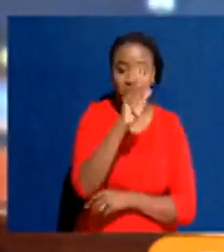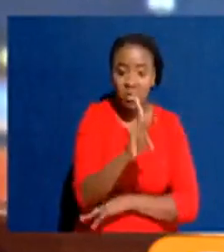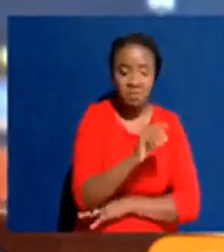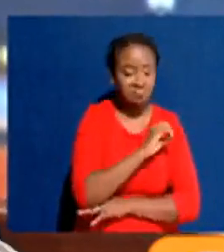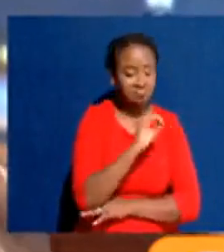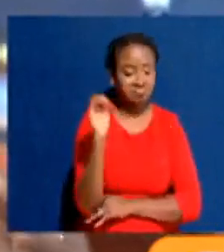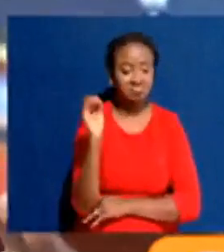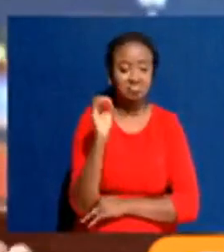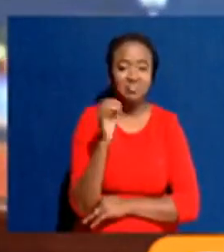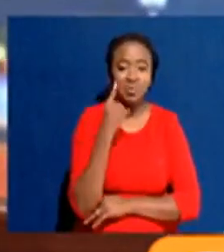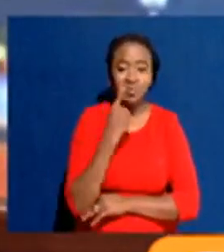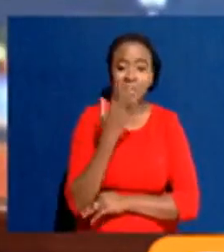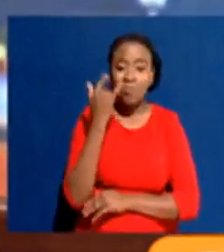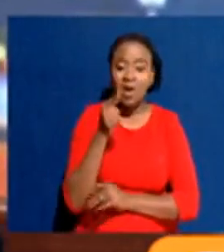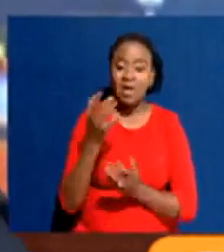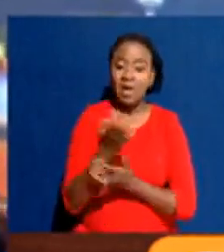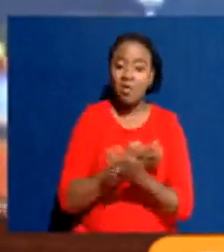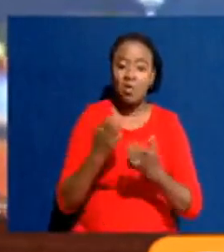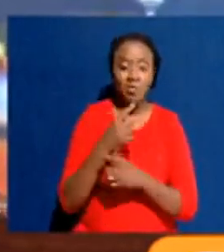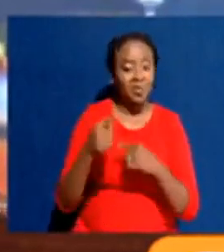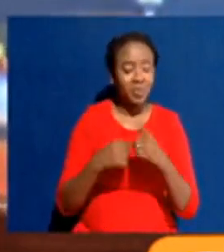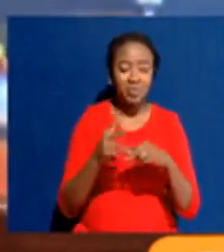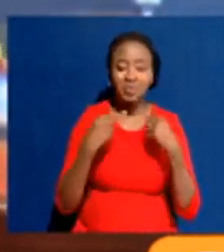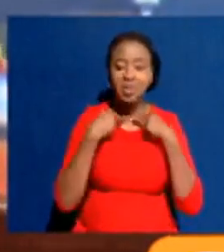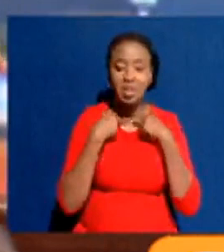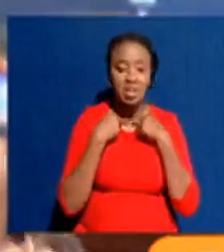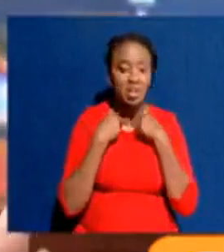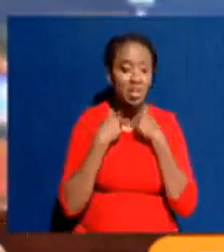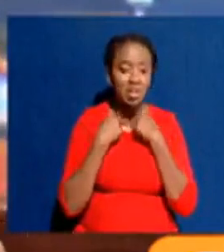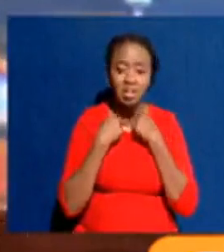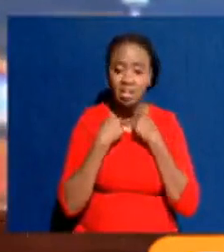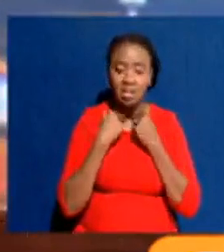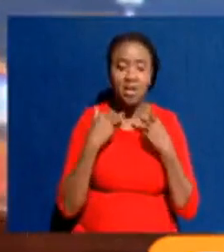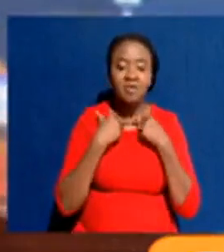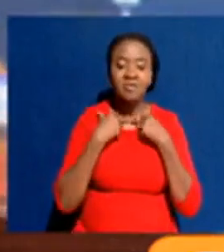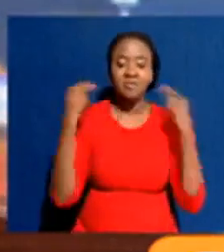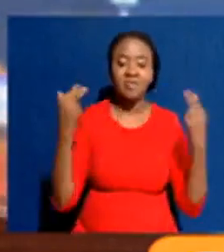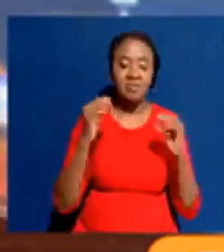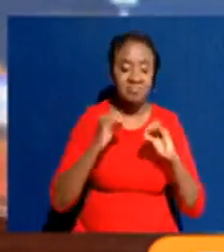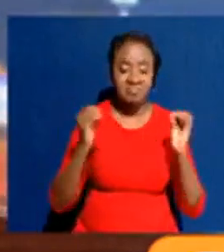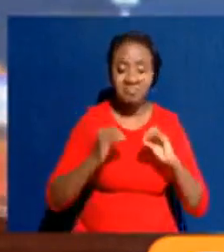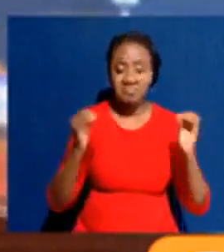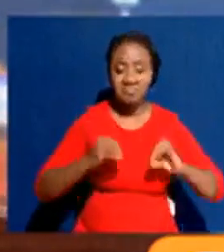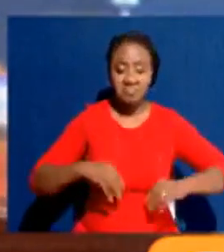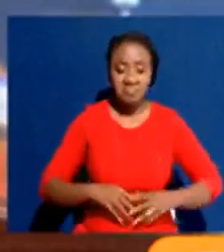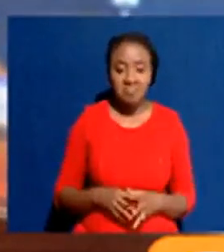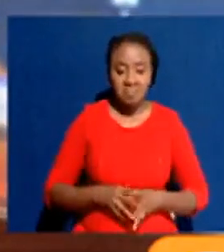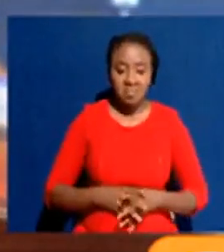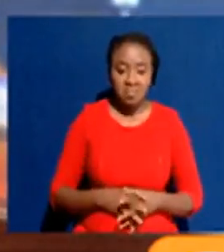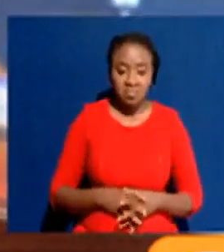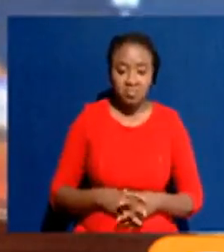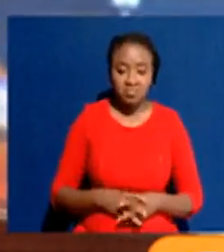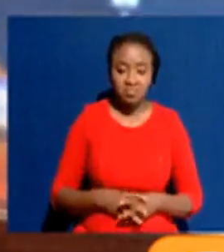is going to sort of colonize us for a long time And you can see when